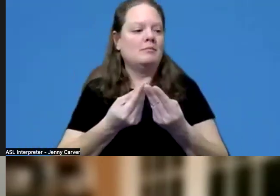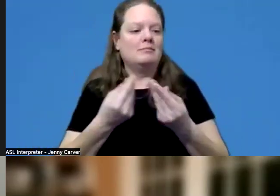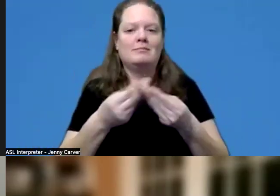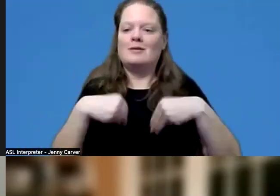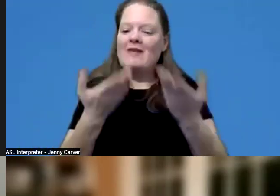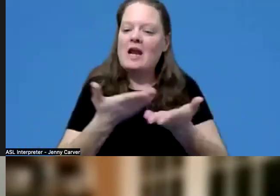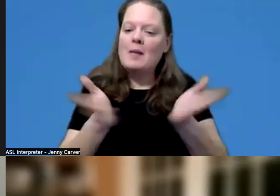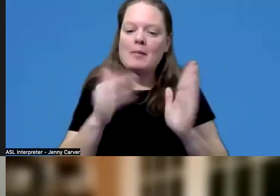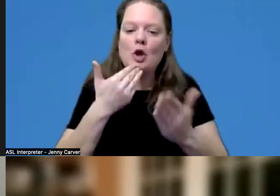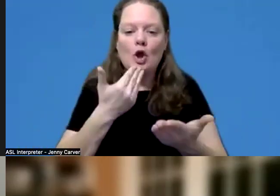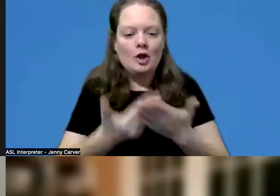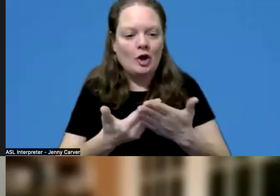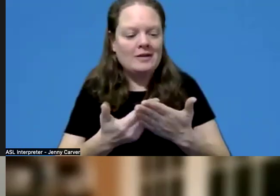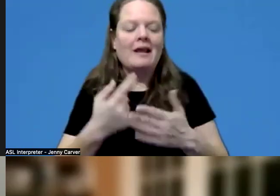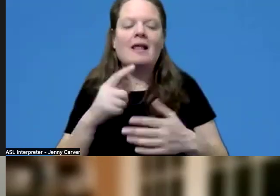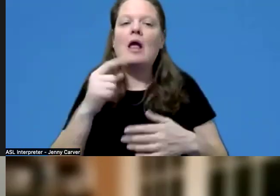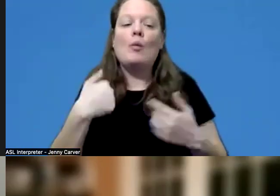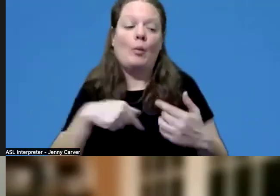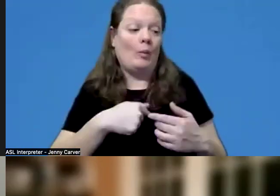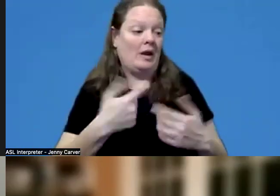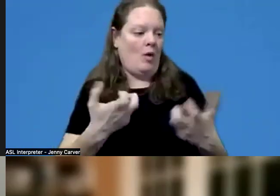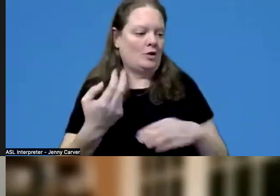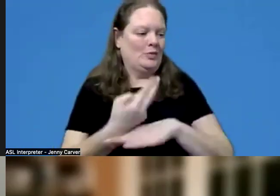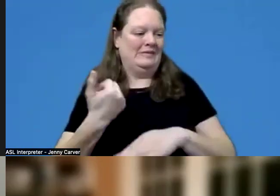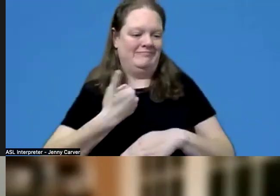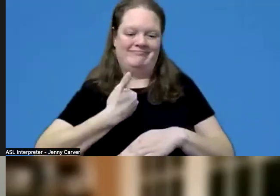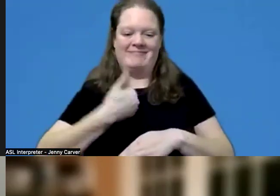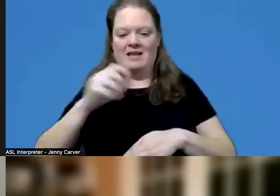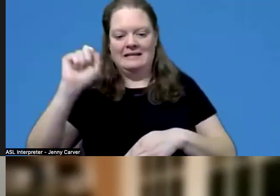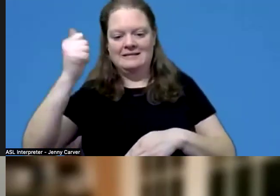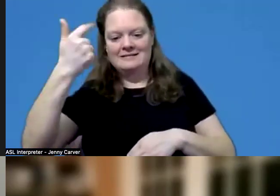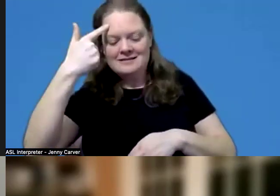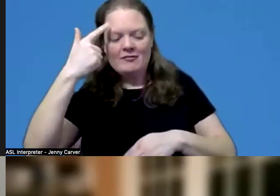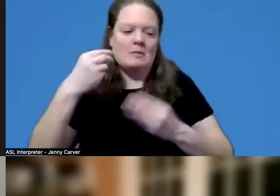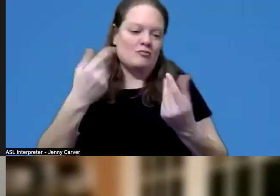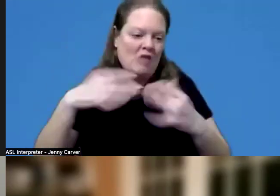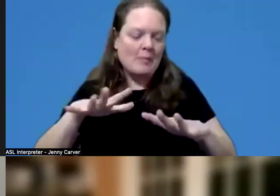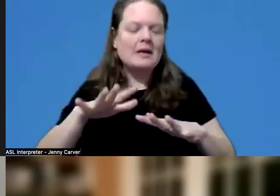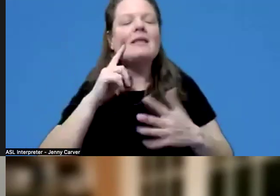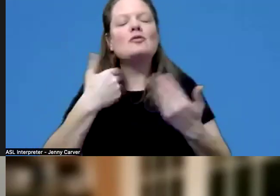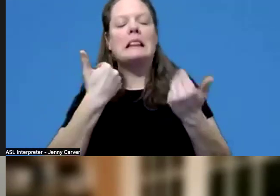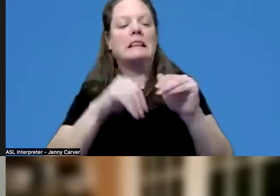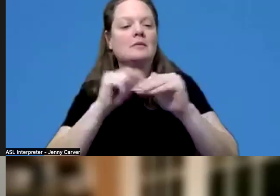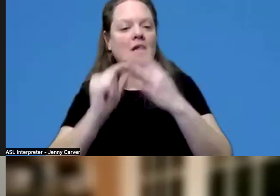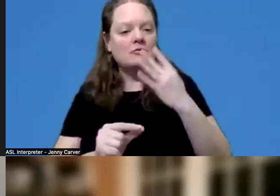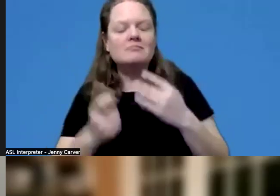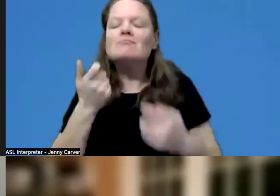are limited options. And I understand that that's frustrating for some